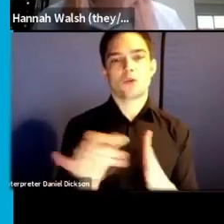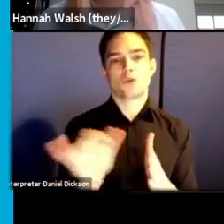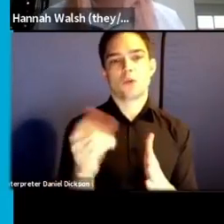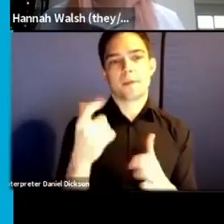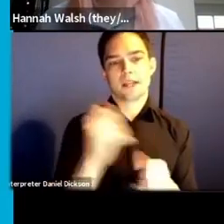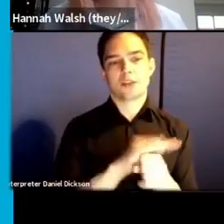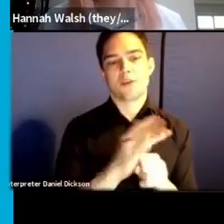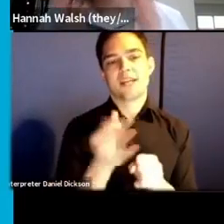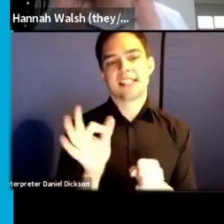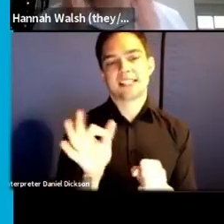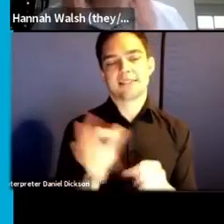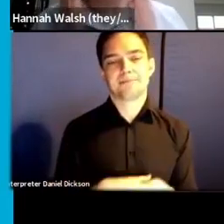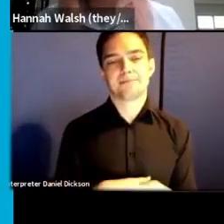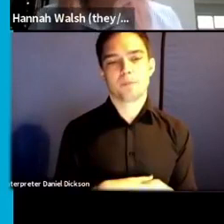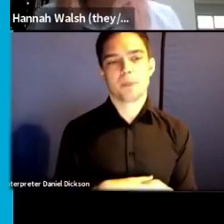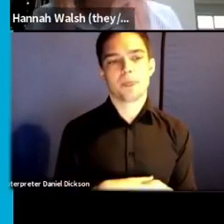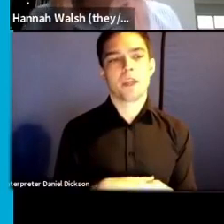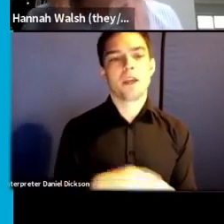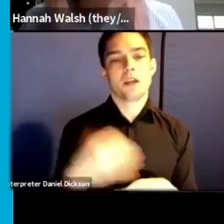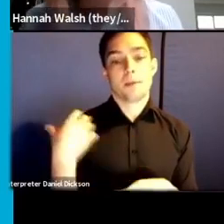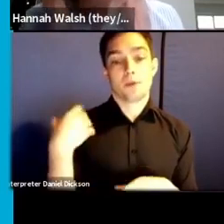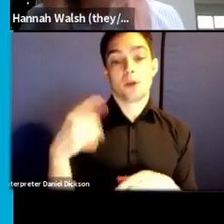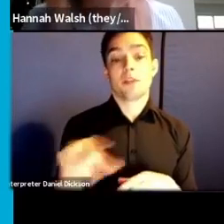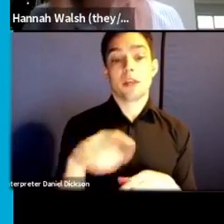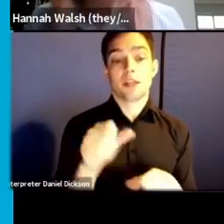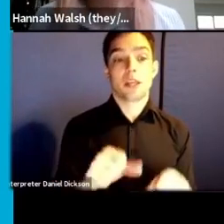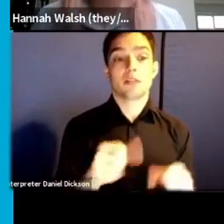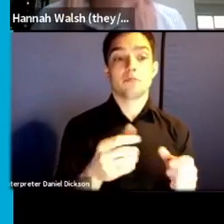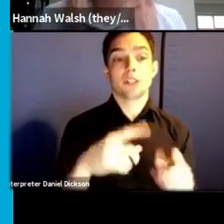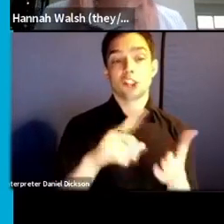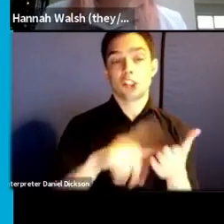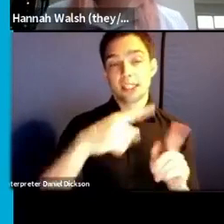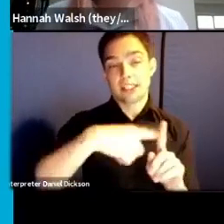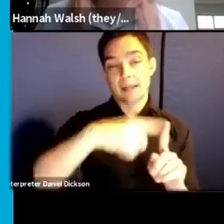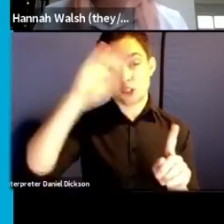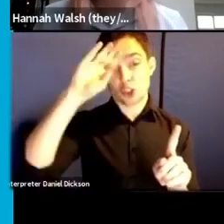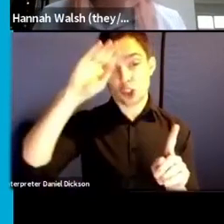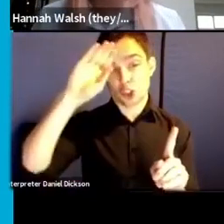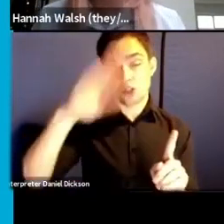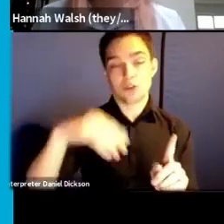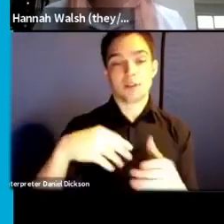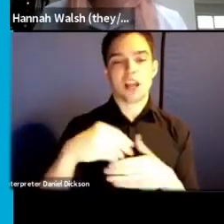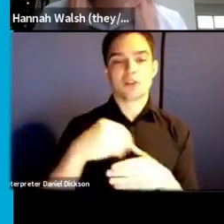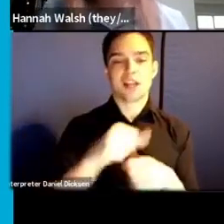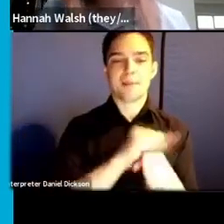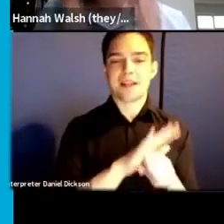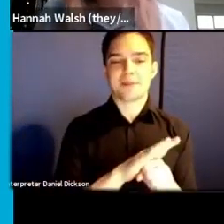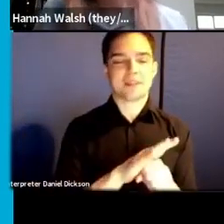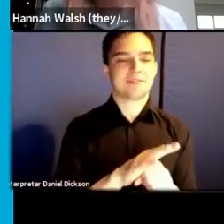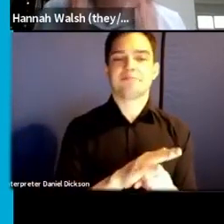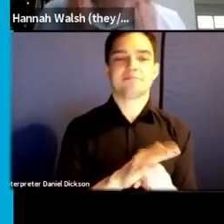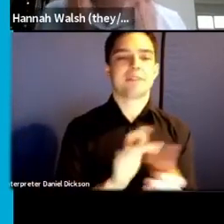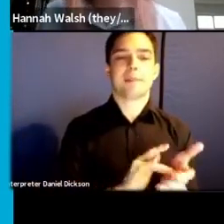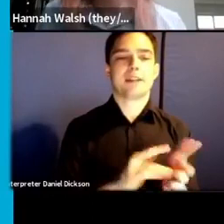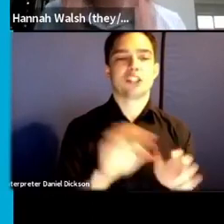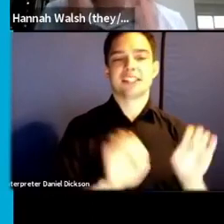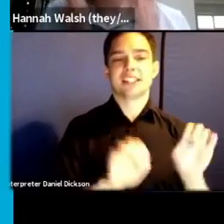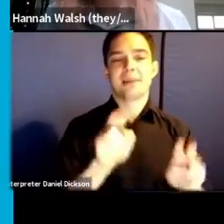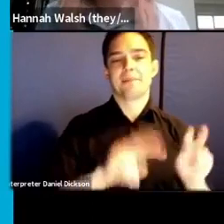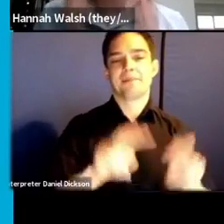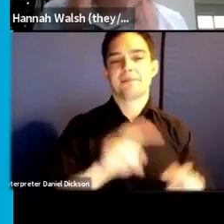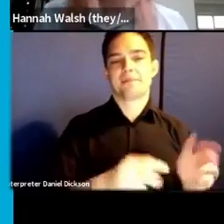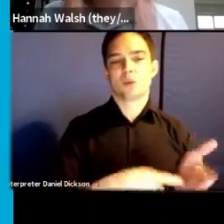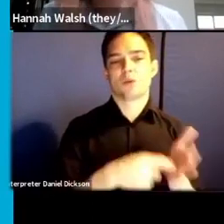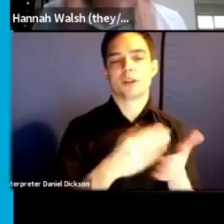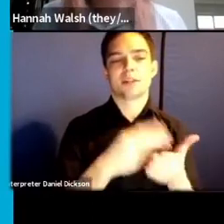COVID-19. So employers can take employees' temperatures, which outside of a pandemic, that would be a medical exam that they would need some